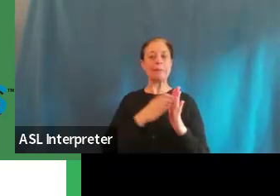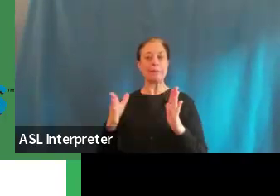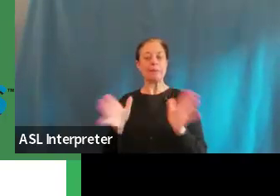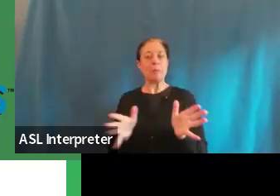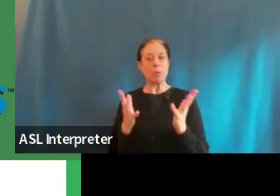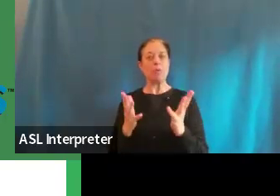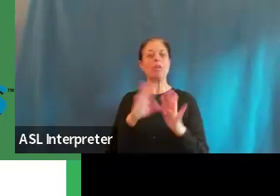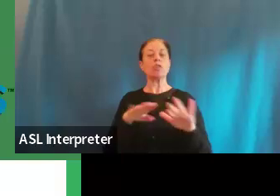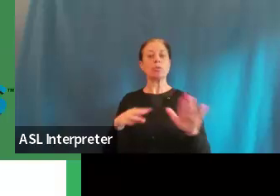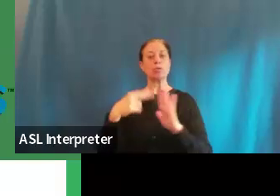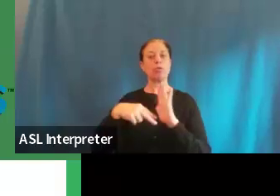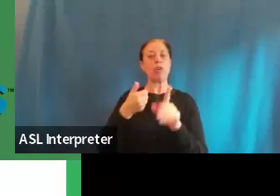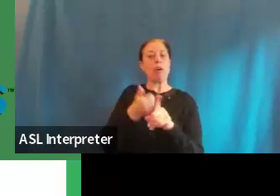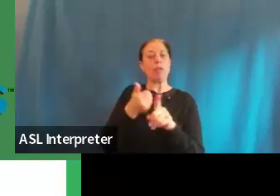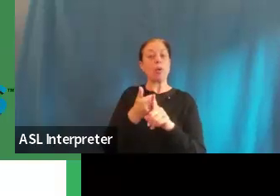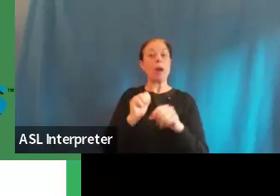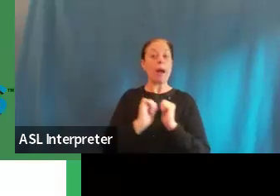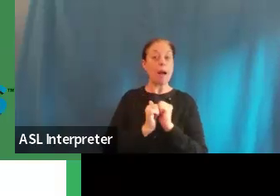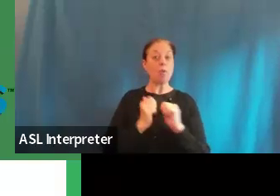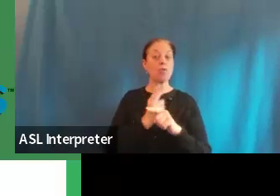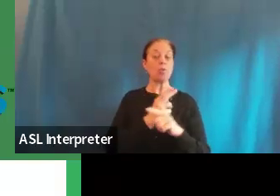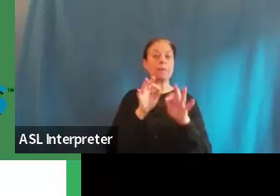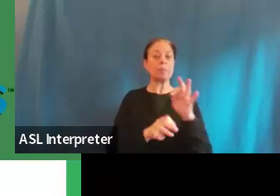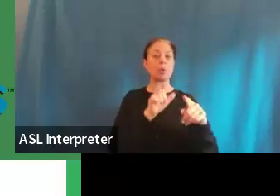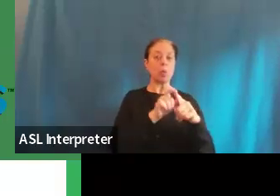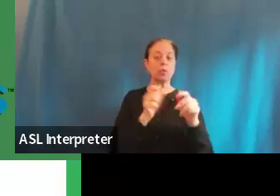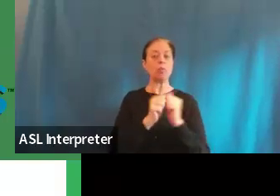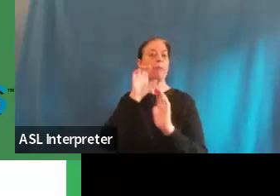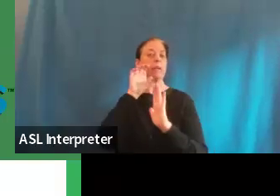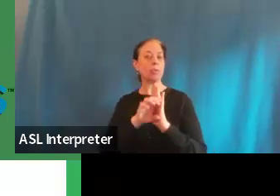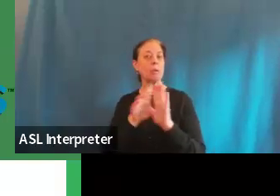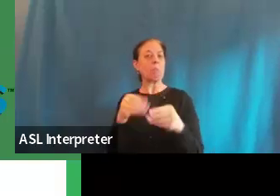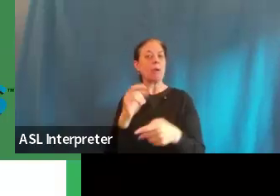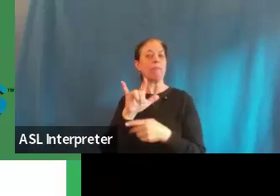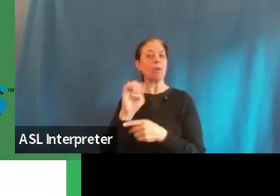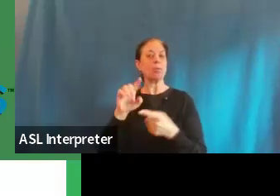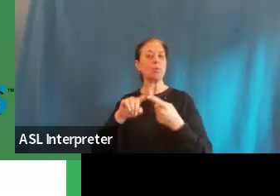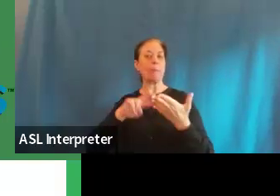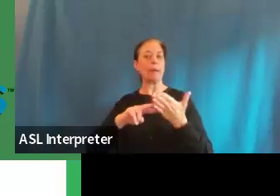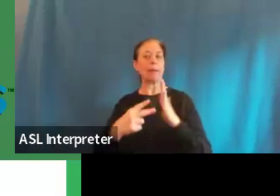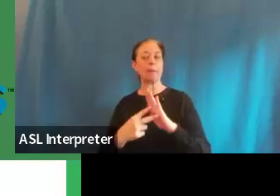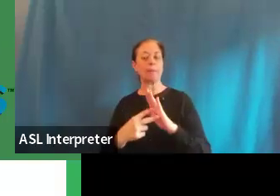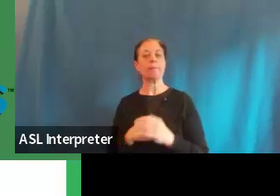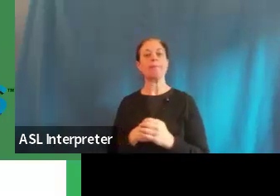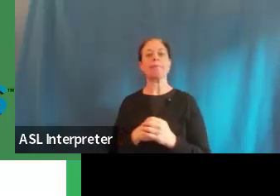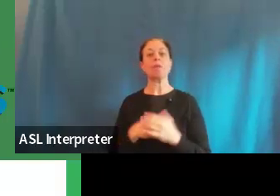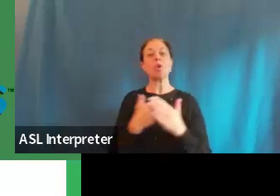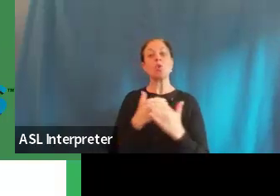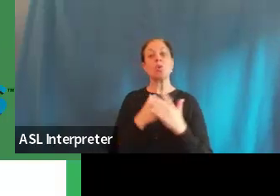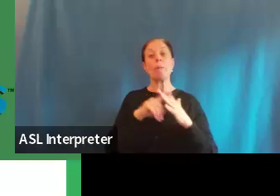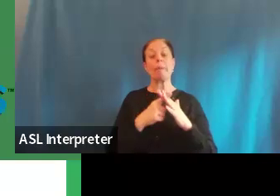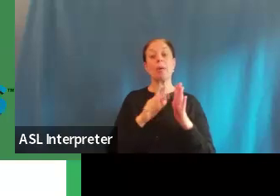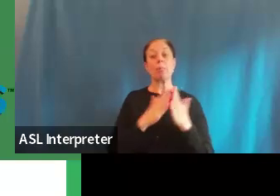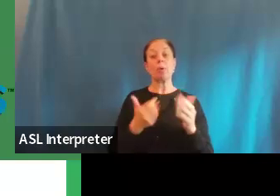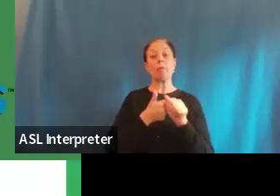motivates children to read on their own by using simple words with illustrations that give clues to their meaning. This new beginner book follows